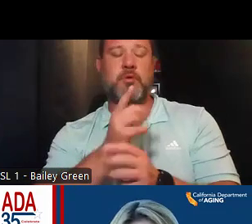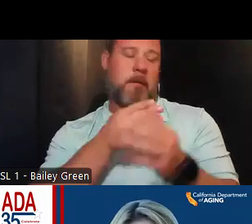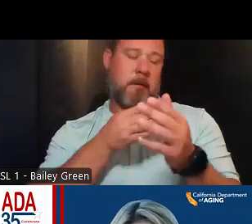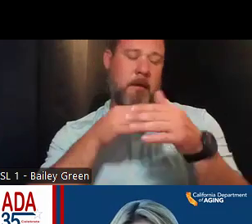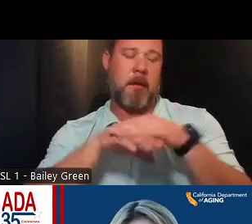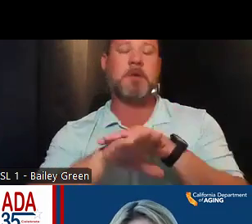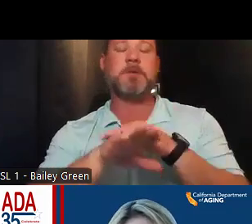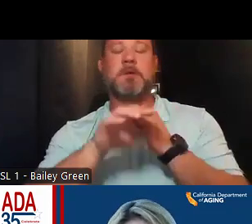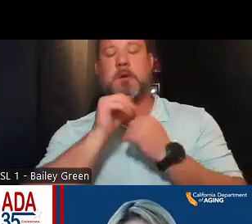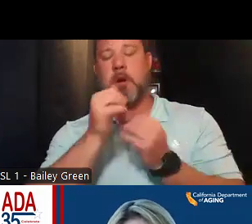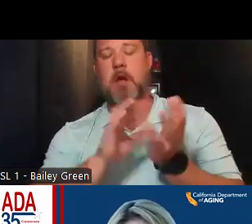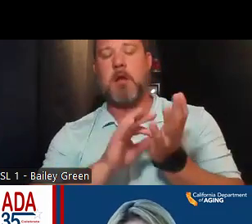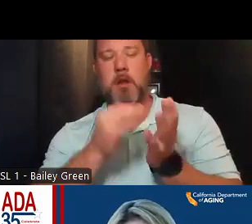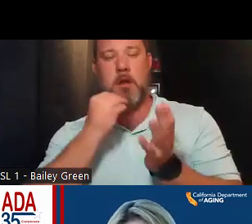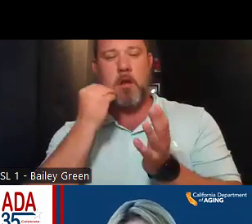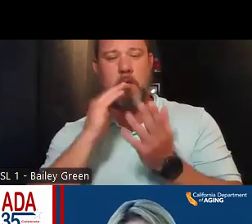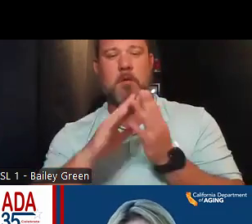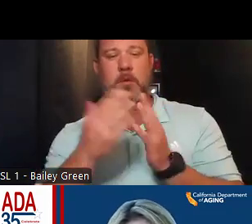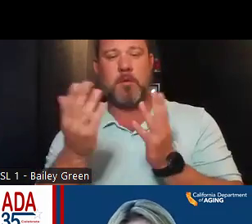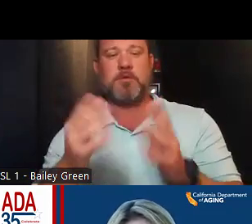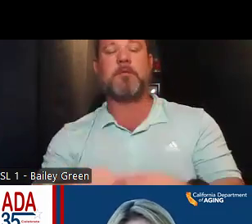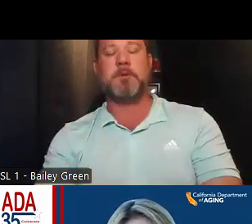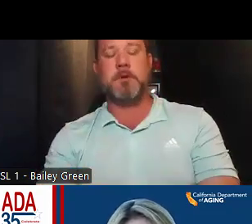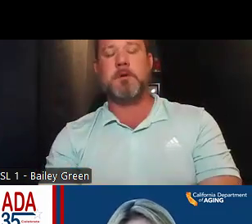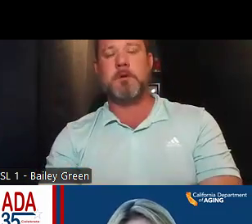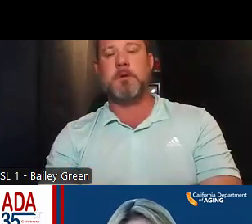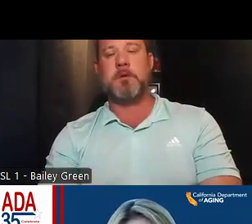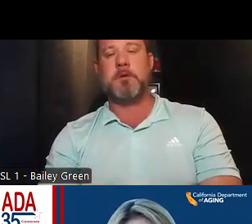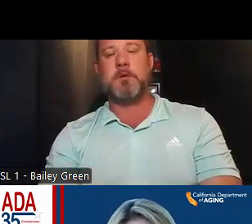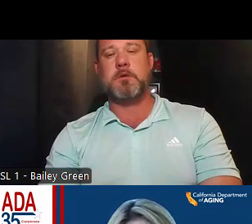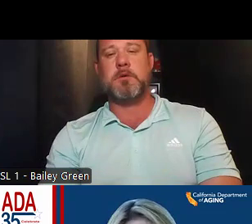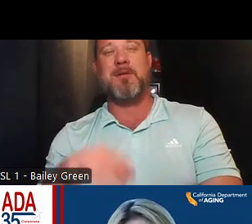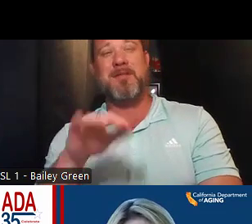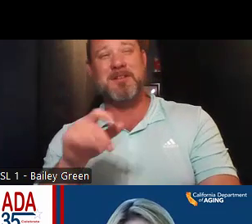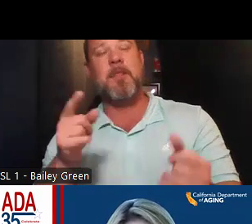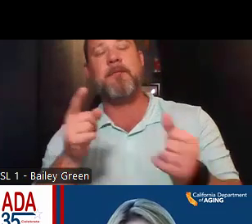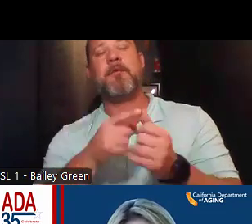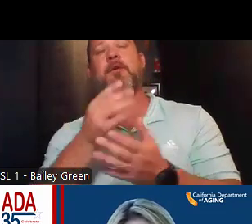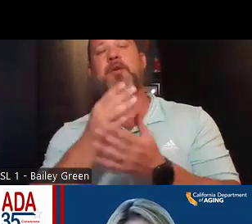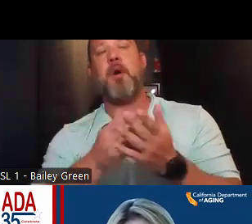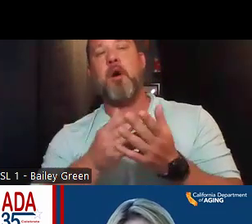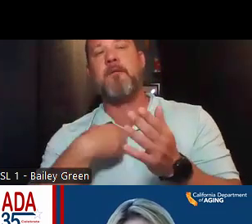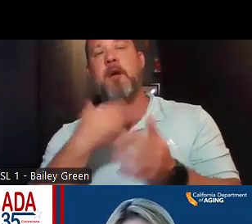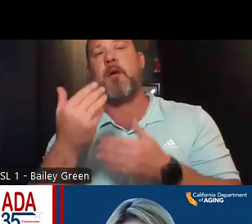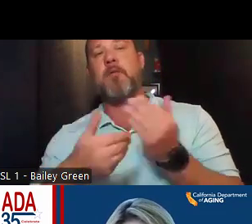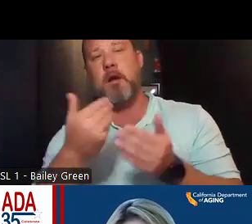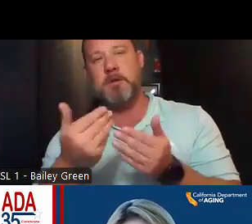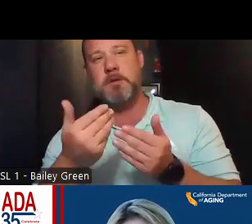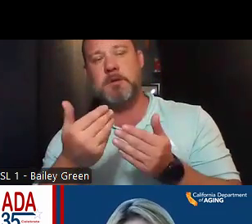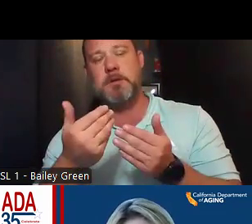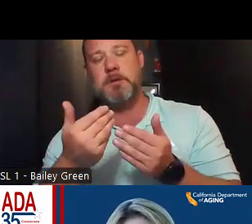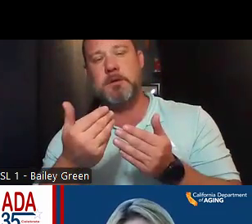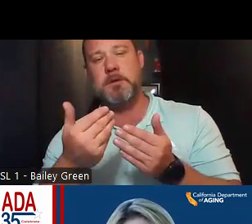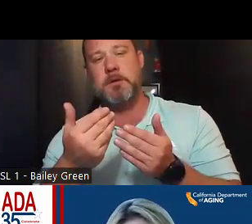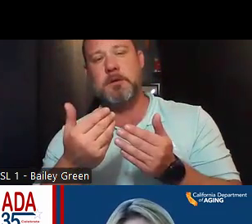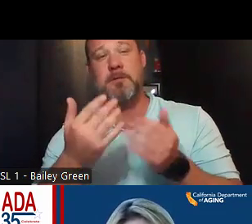the non-Medi-Cal home and community-based services. So this is essentially the first part of our process, where from here, we